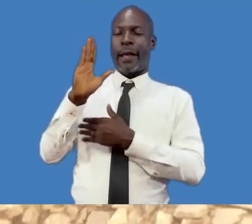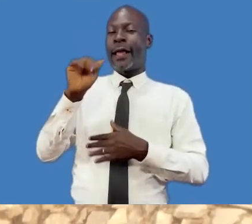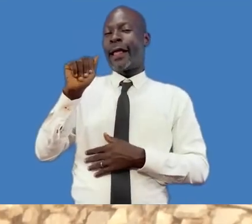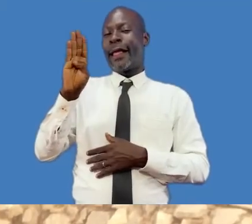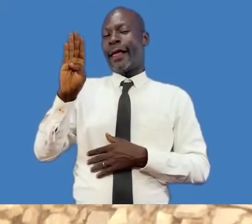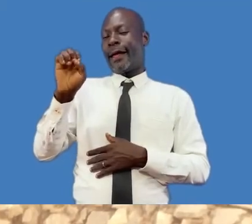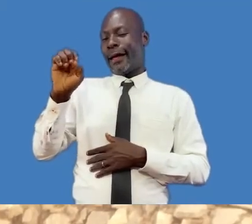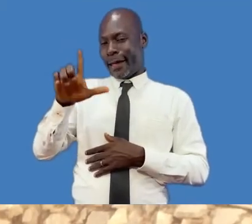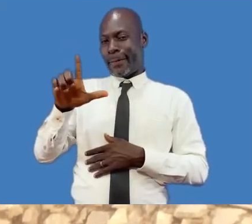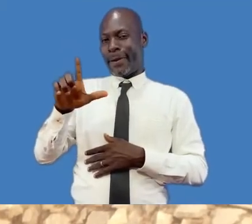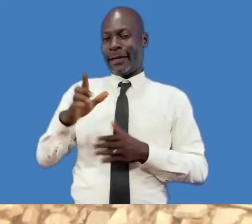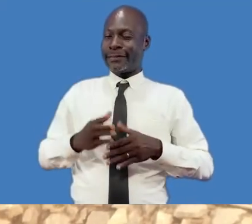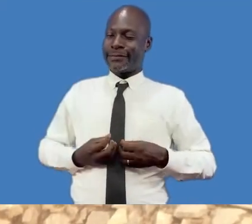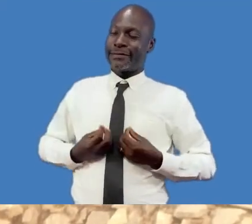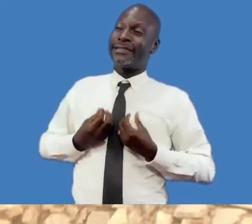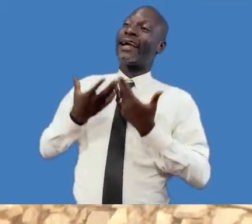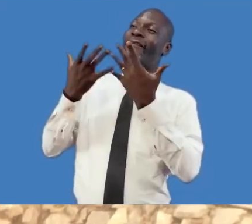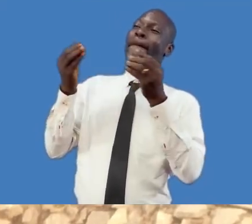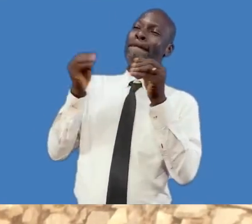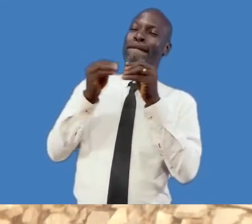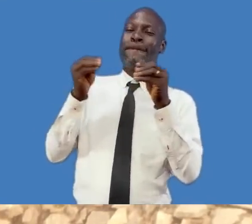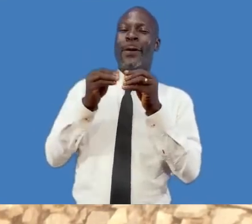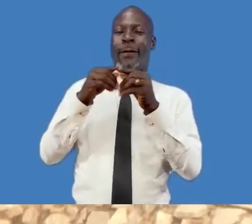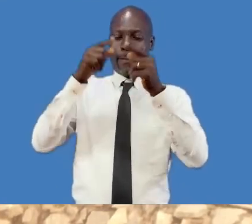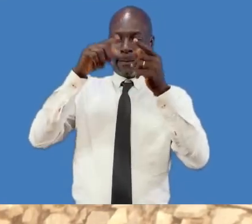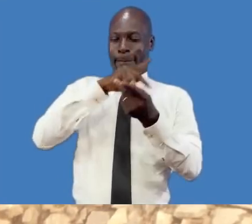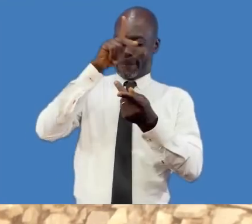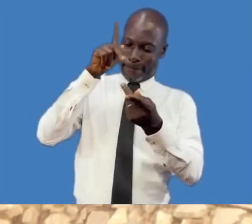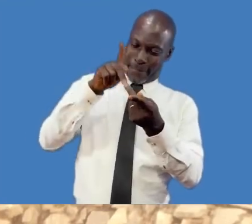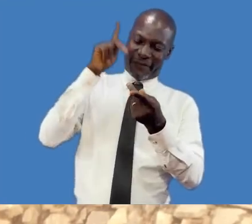Abel afarebo no it was more excellent.